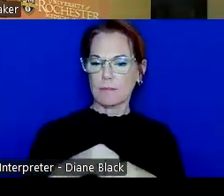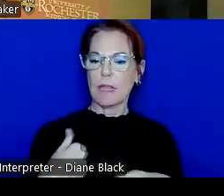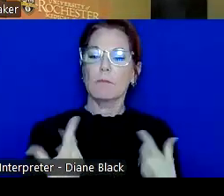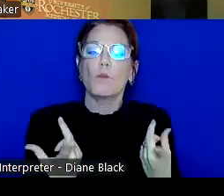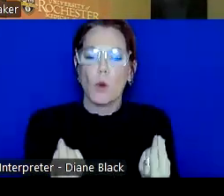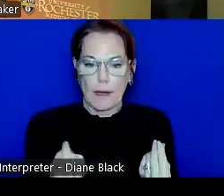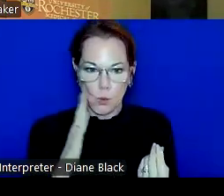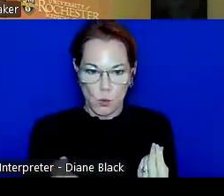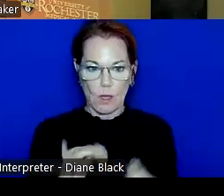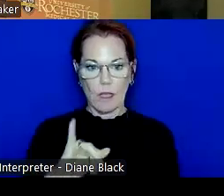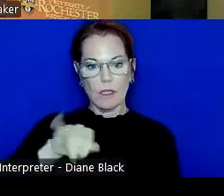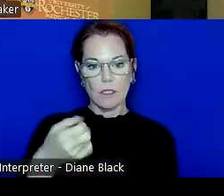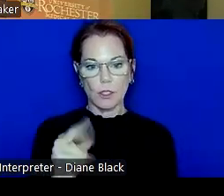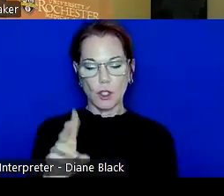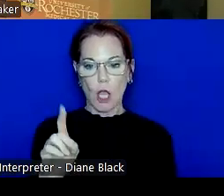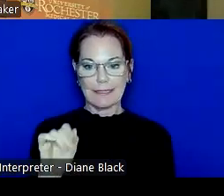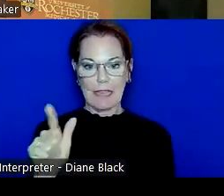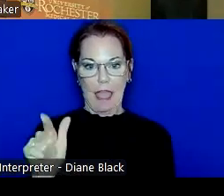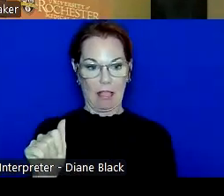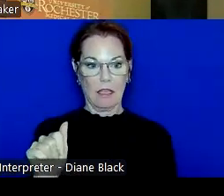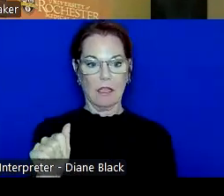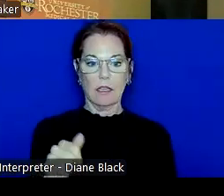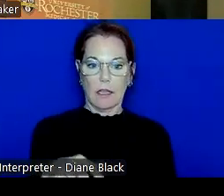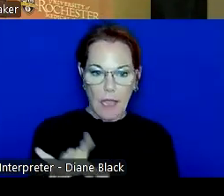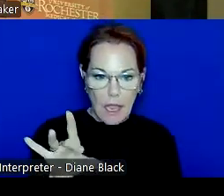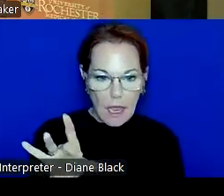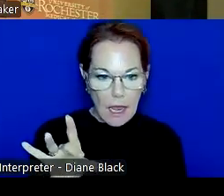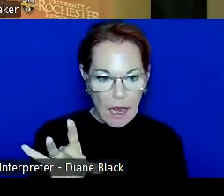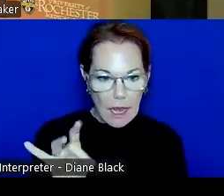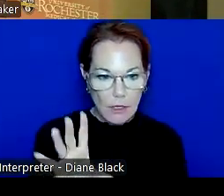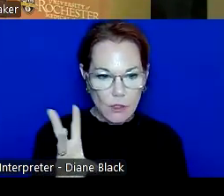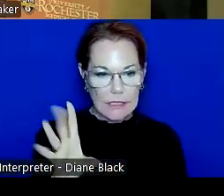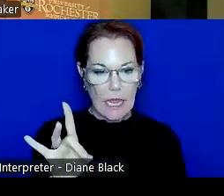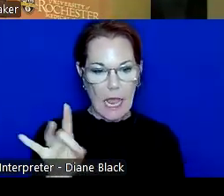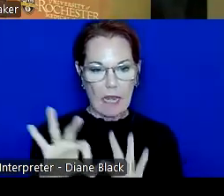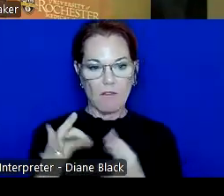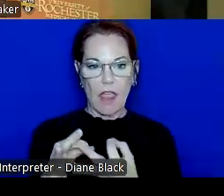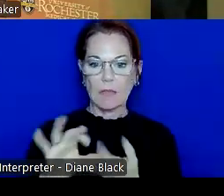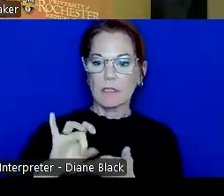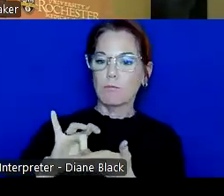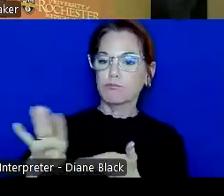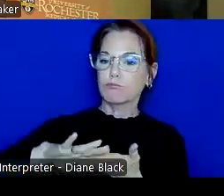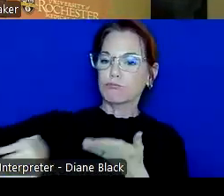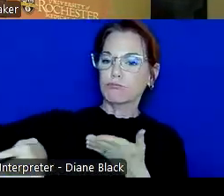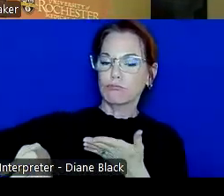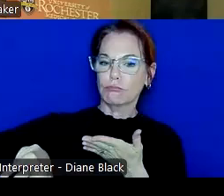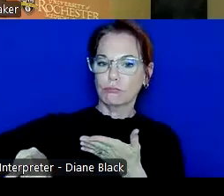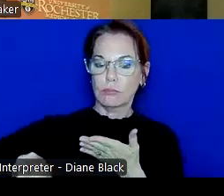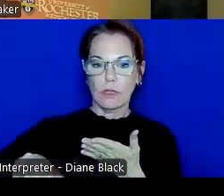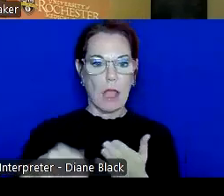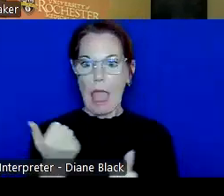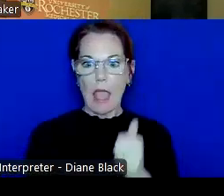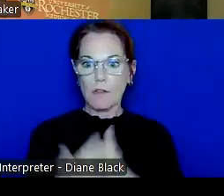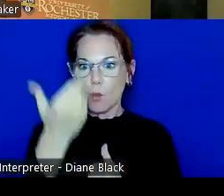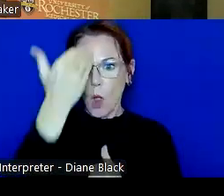for displacing 886 families when the inner loop was constructed in the Joseph Baden Ormond area. It was very public. Everyone knew